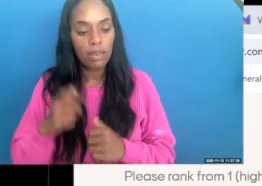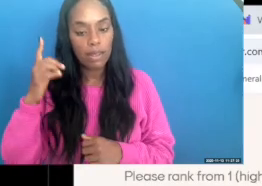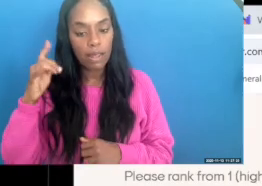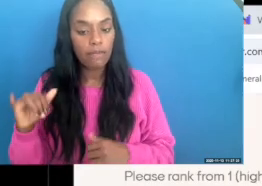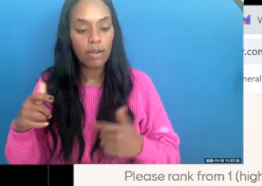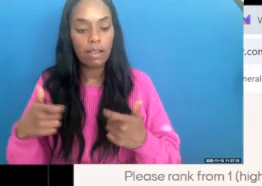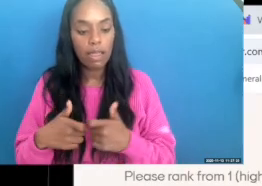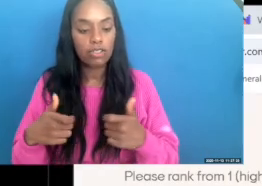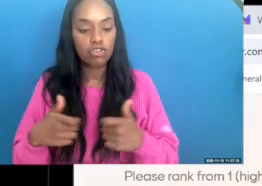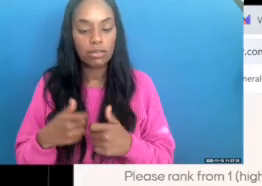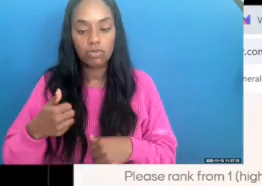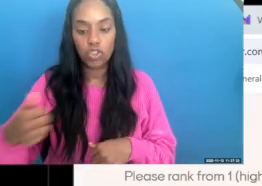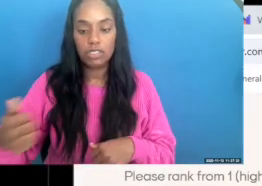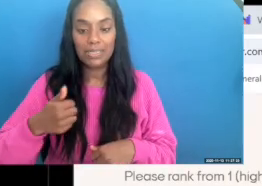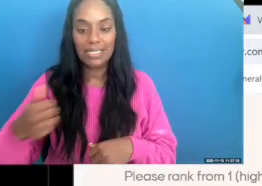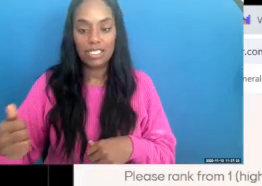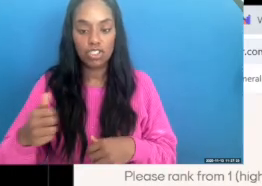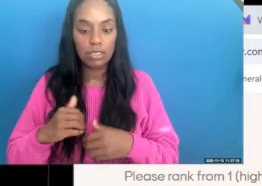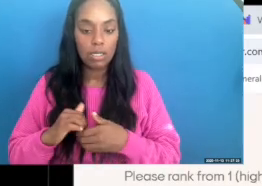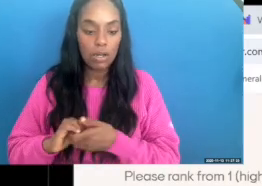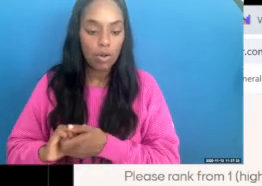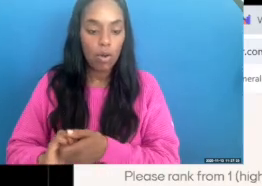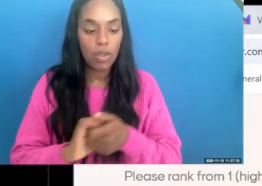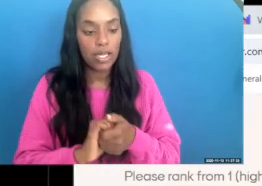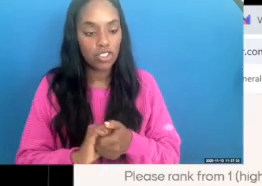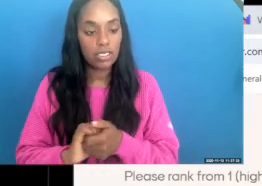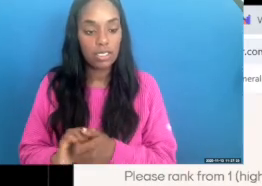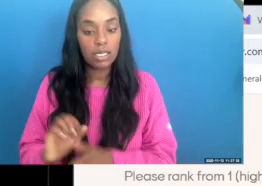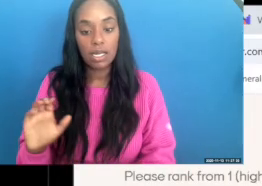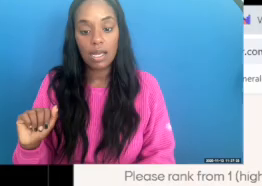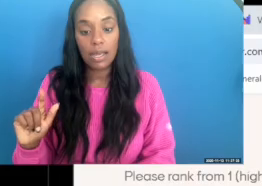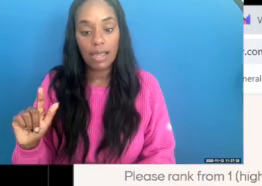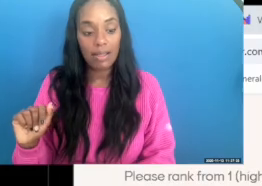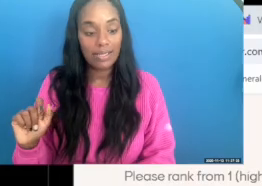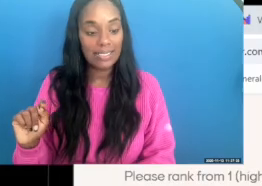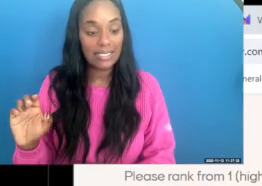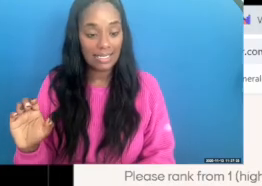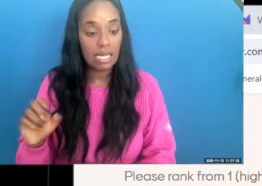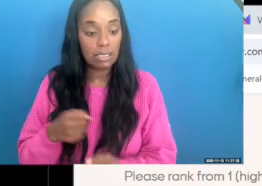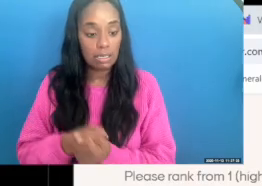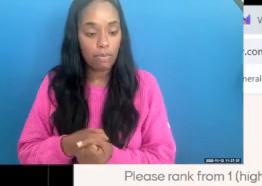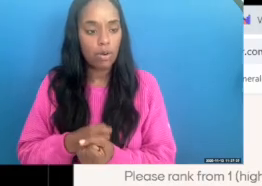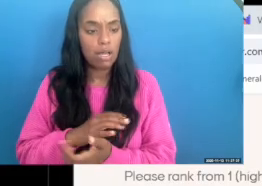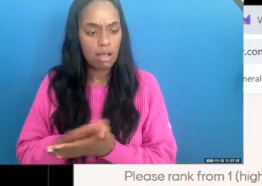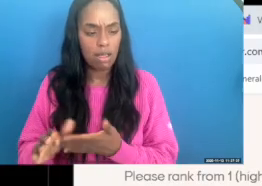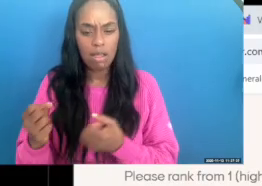Okay. Go ahead, Bill. Bill Boyce with California Electric Transportation Coalition.